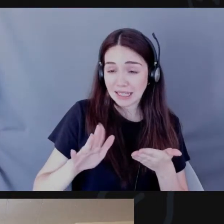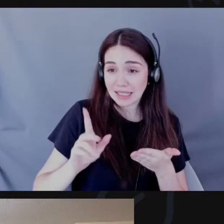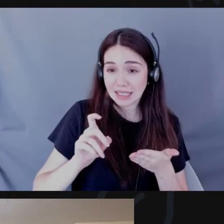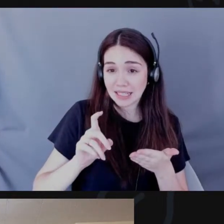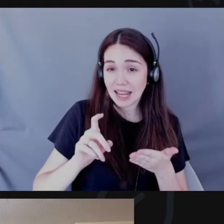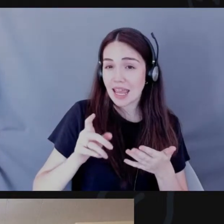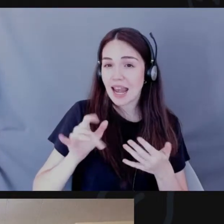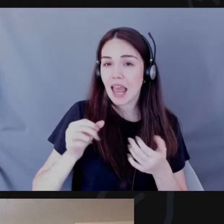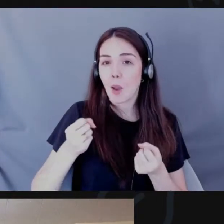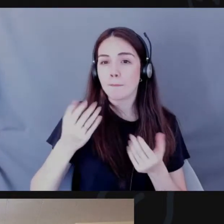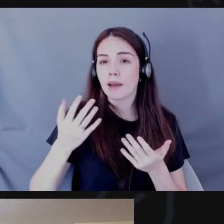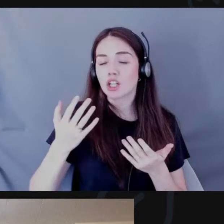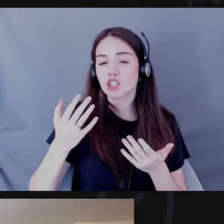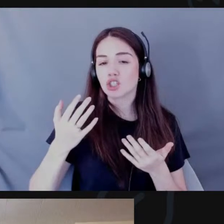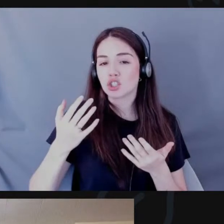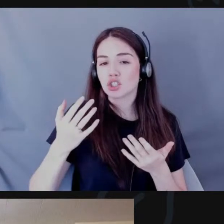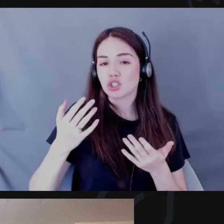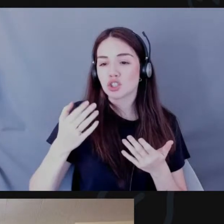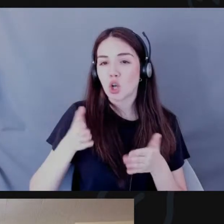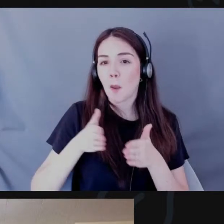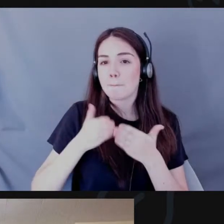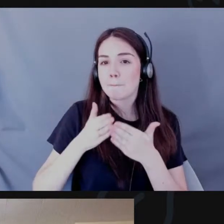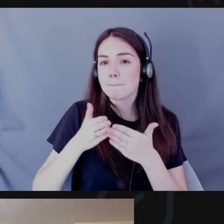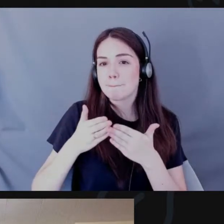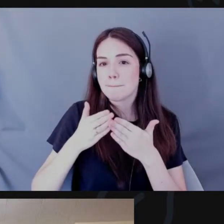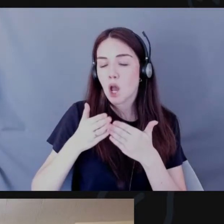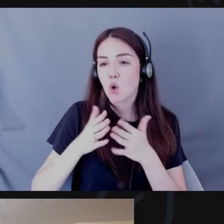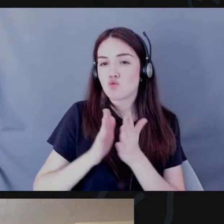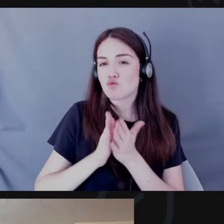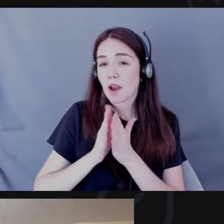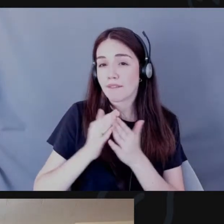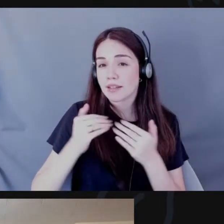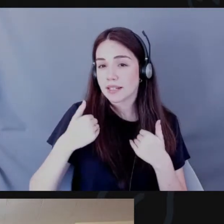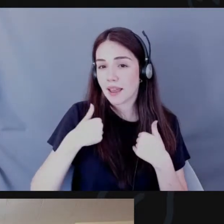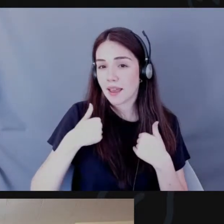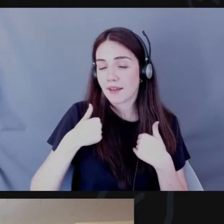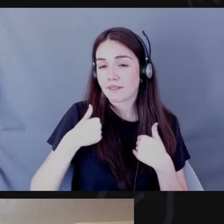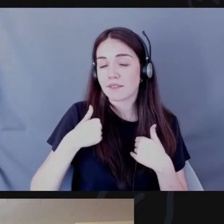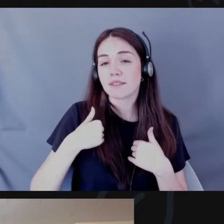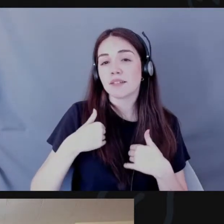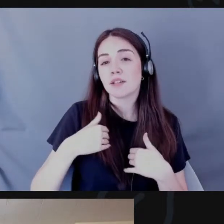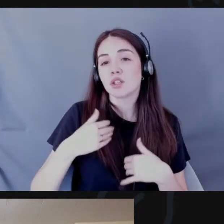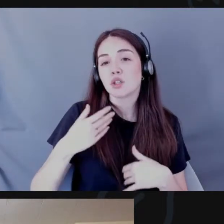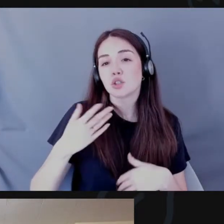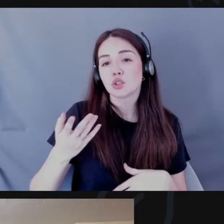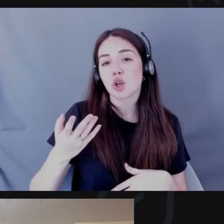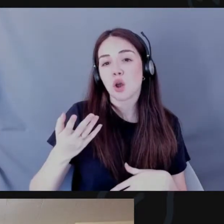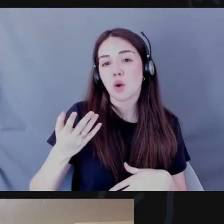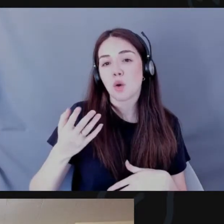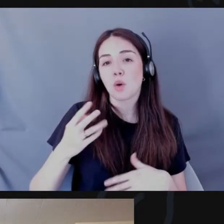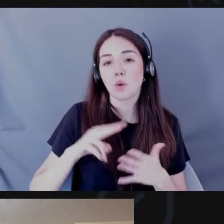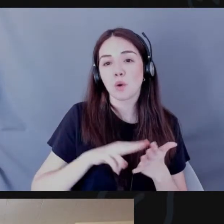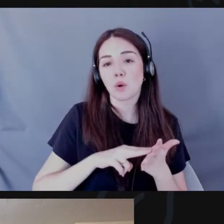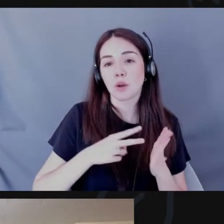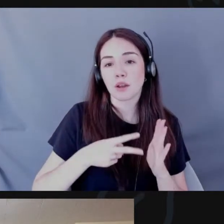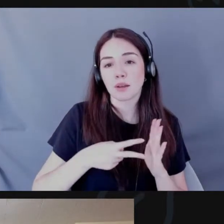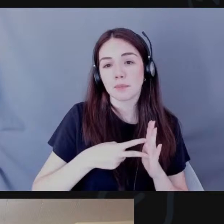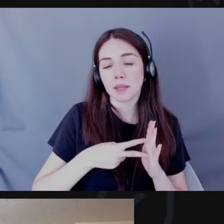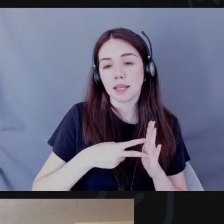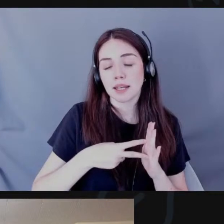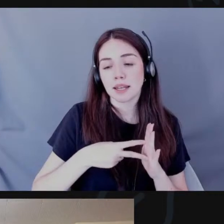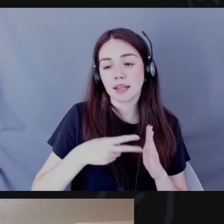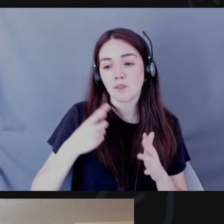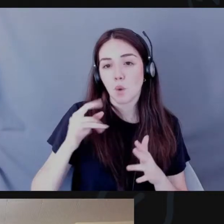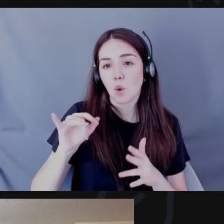much traffic, boat traffic did that have? So like for headed up for